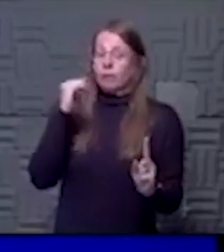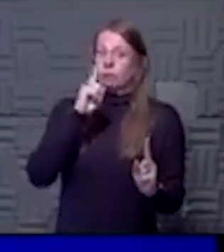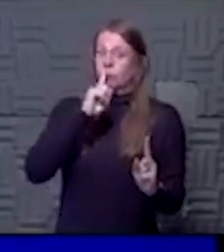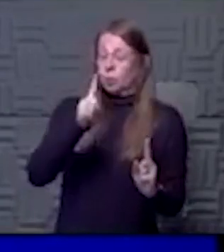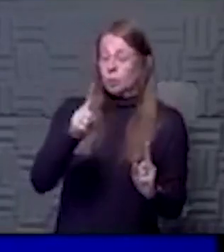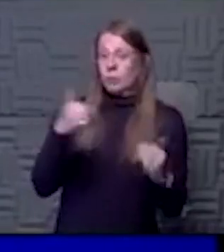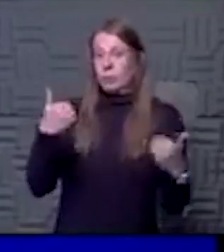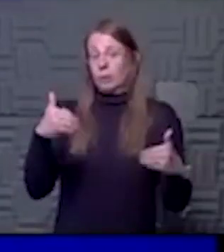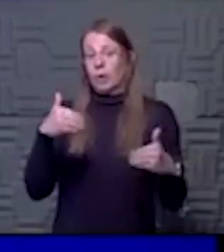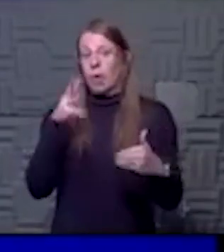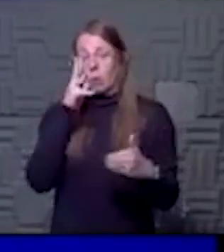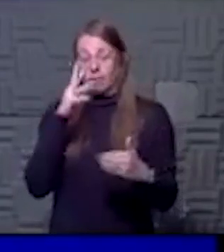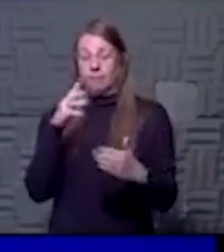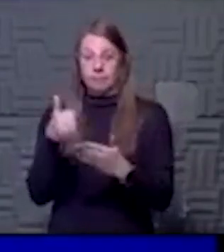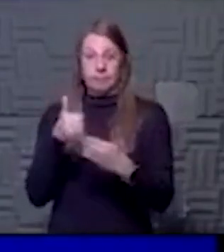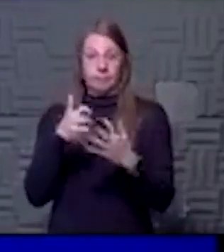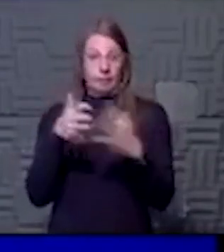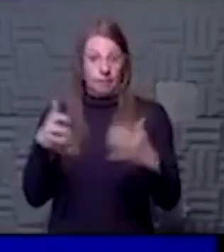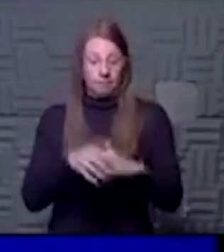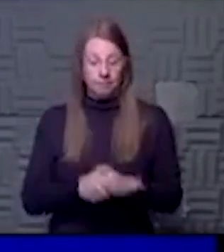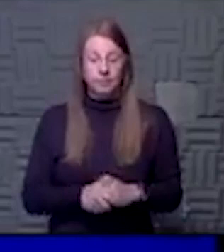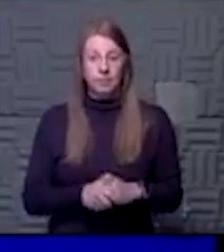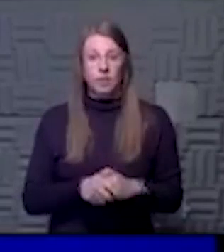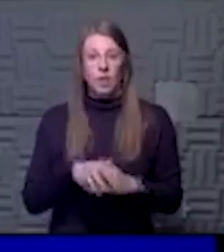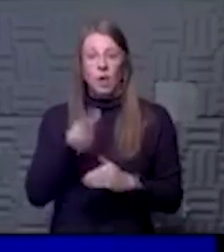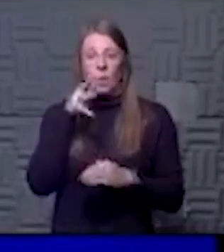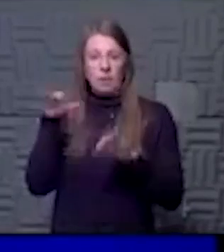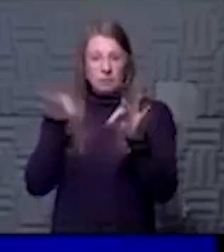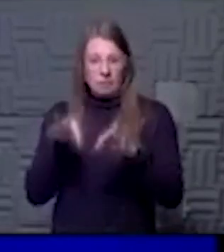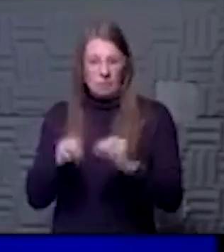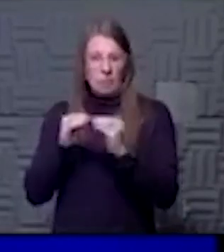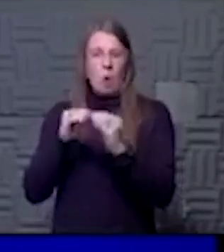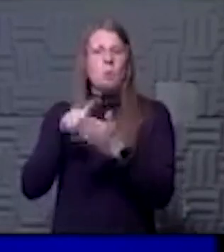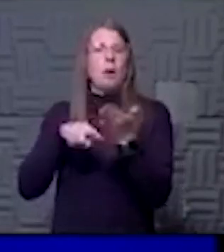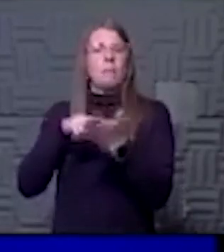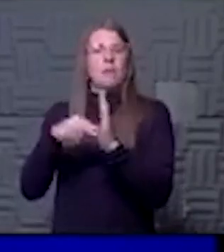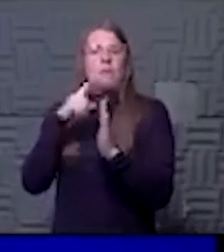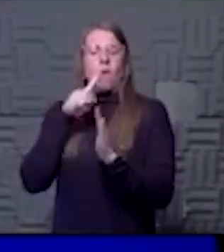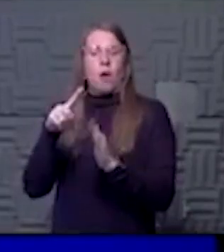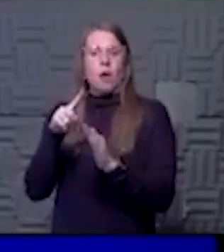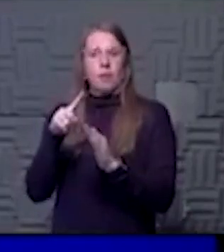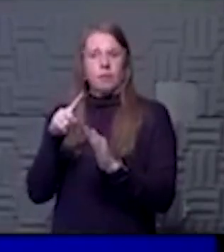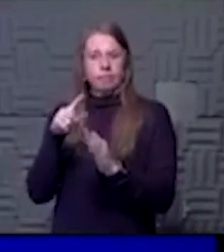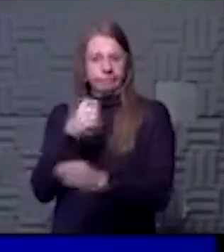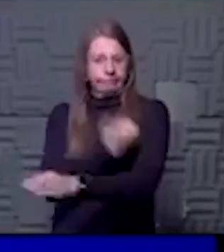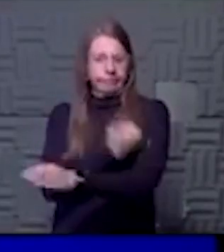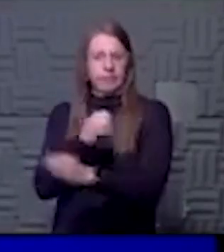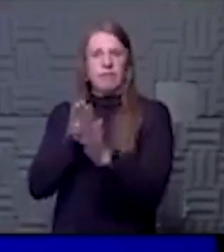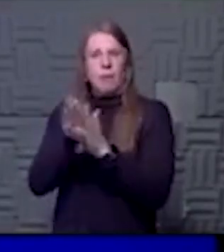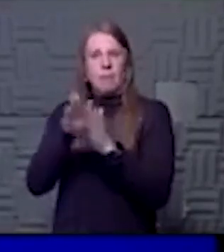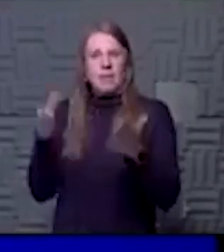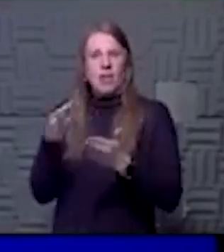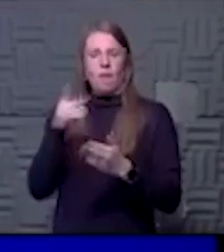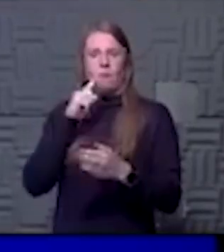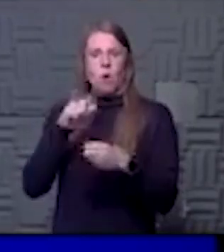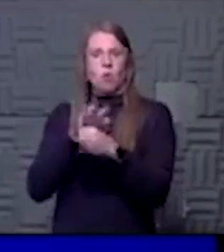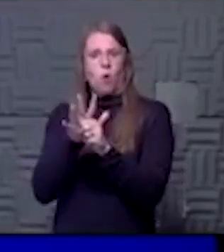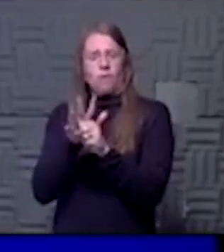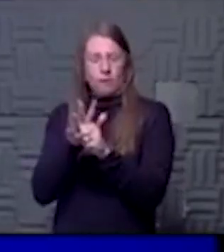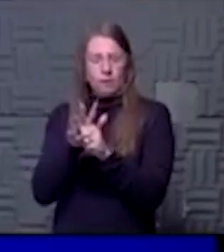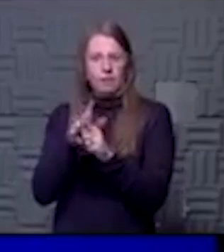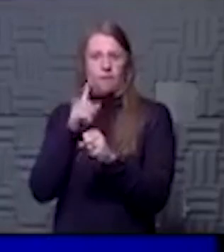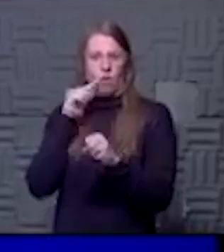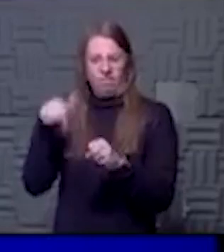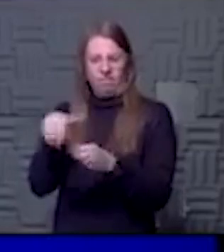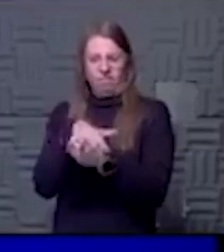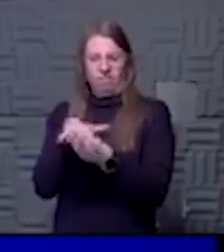their vaccine. We'll have to talk about what the implications are for that and what it could mean for vaccine development here for COVID in our